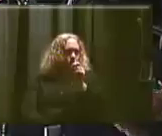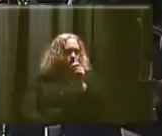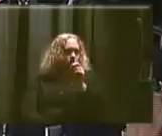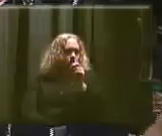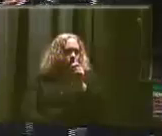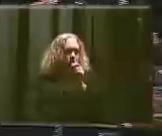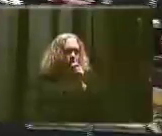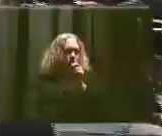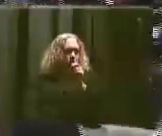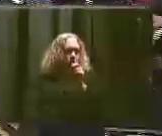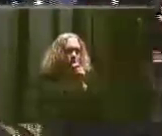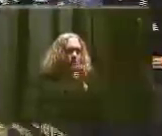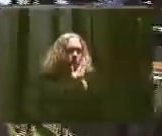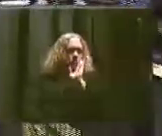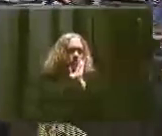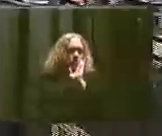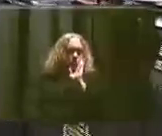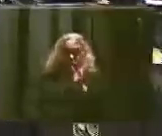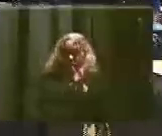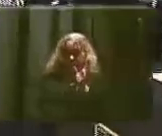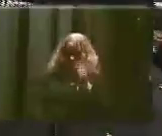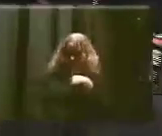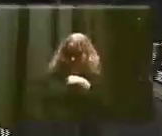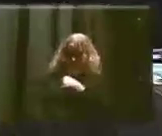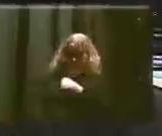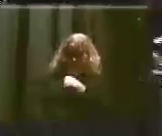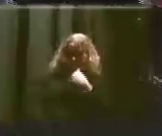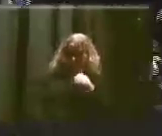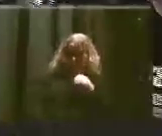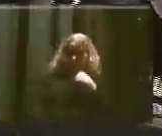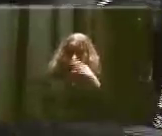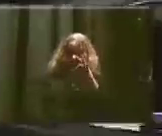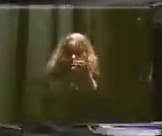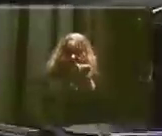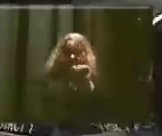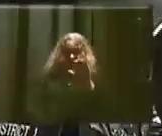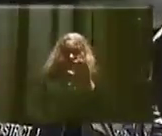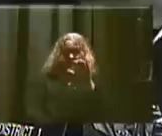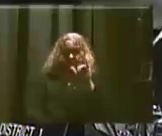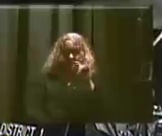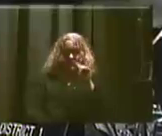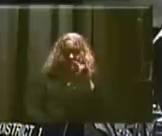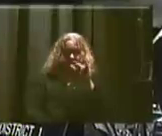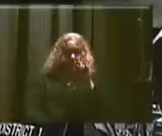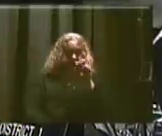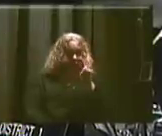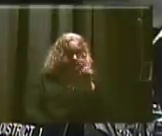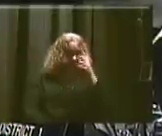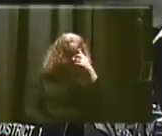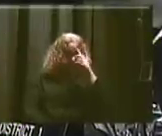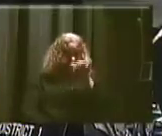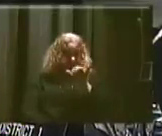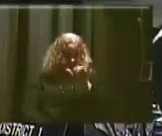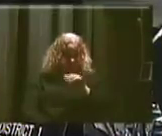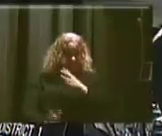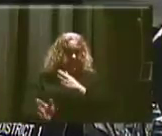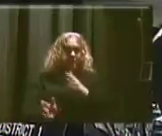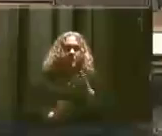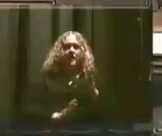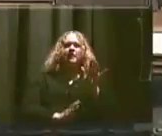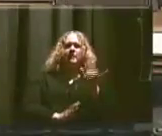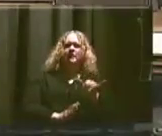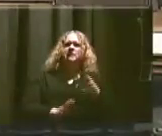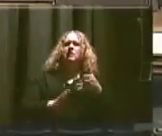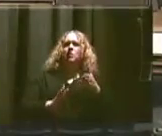a facilitator? Is that kind of the plan, that we would have a facilitator for that? That is the way we have